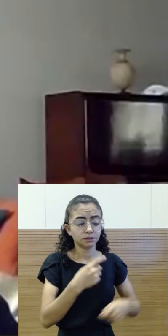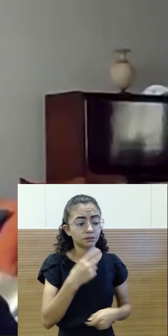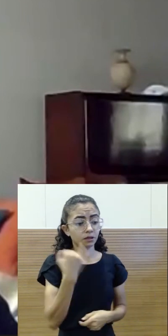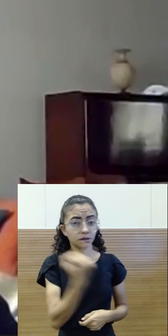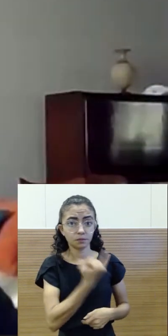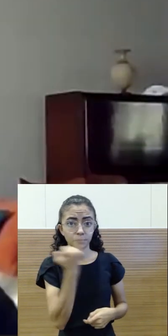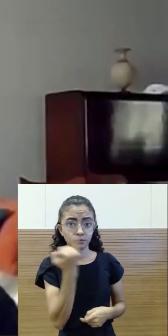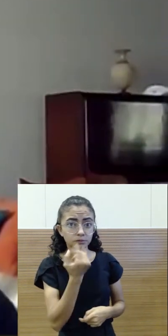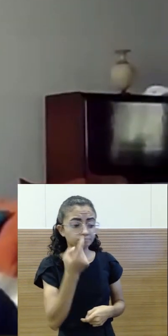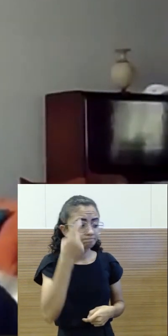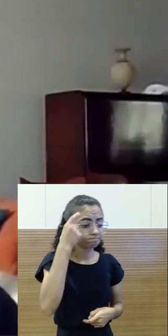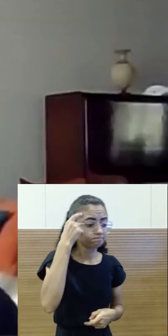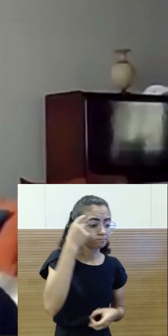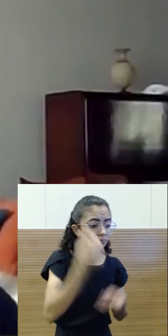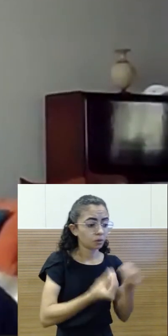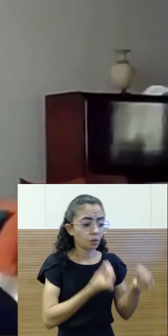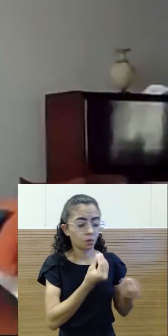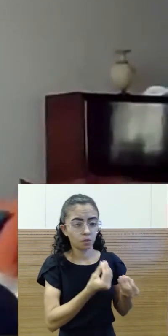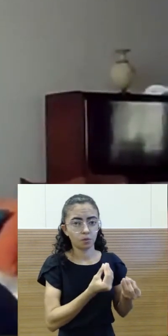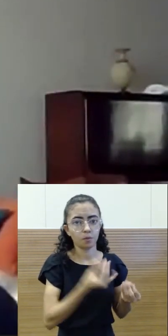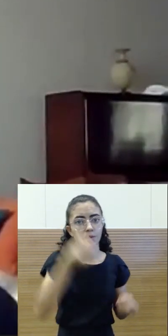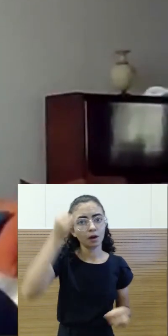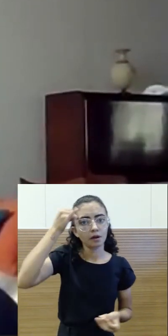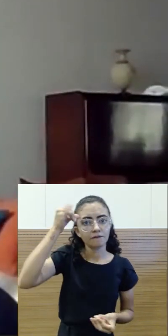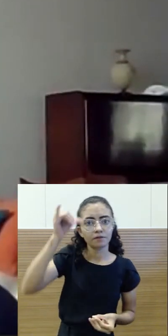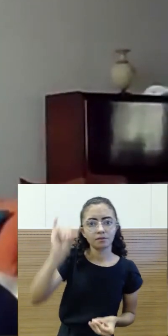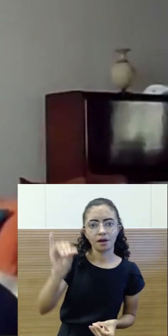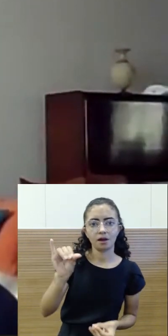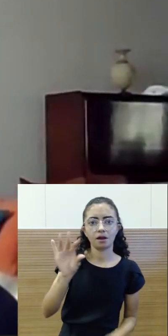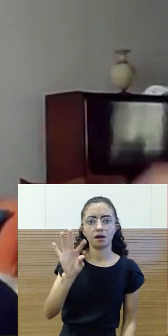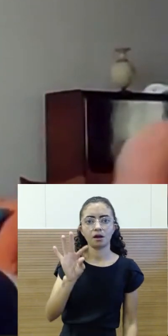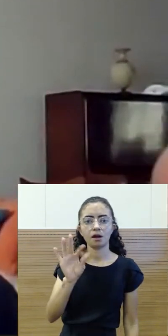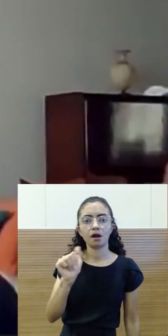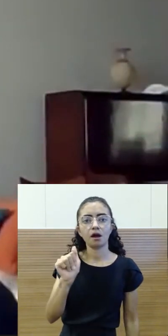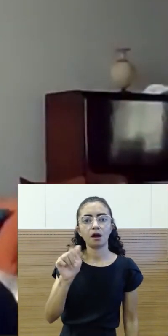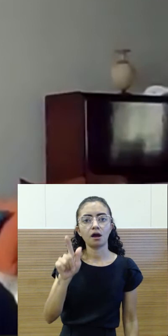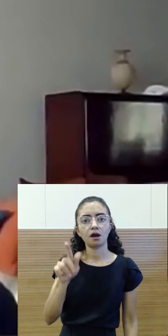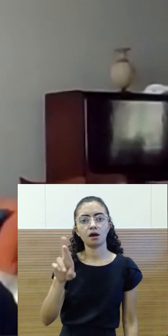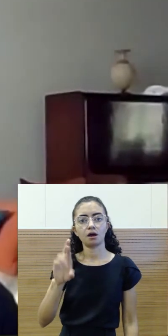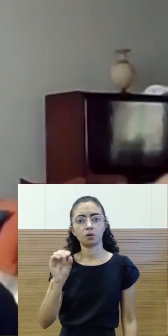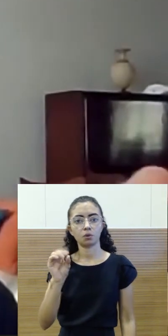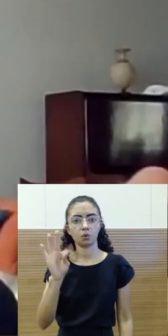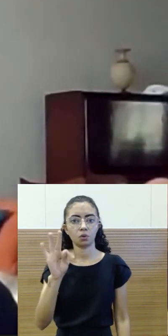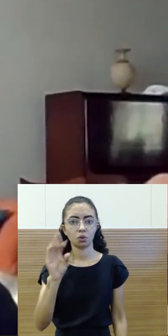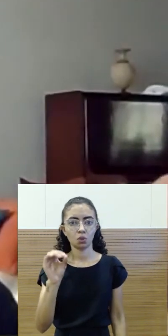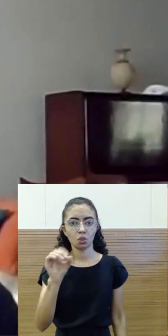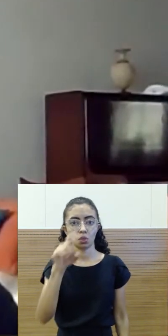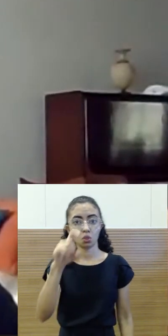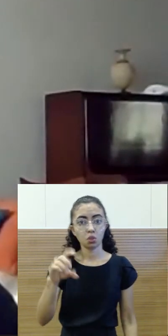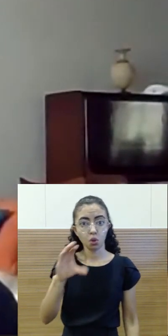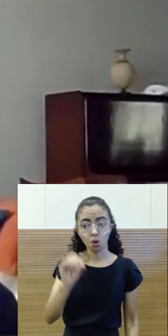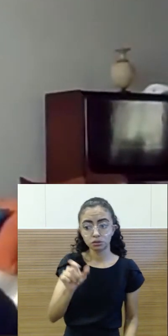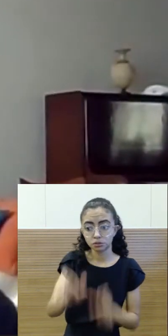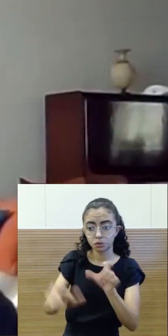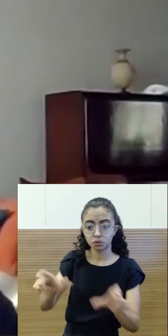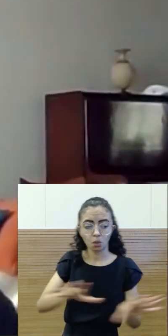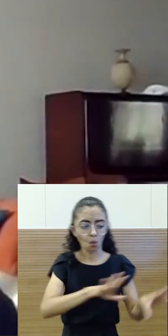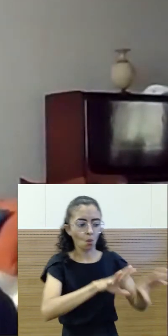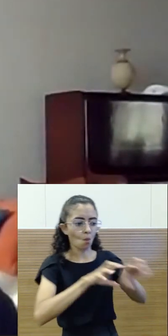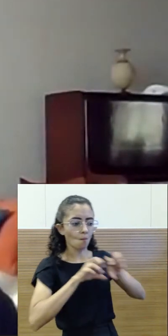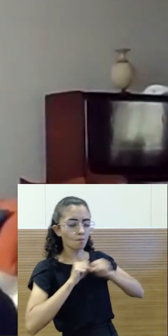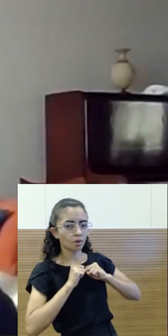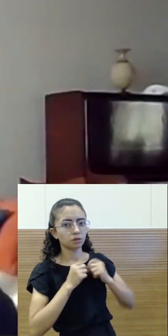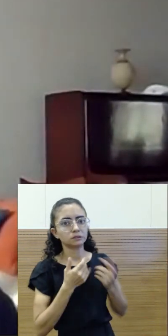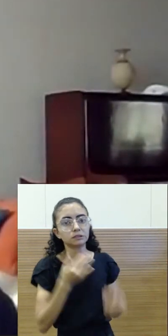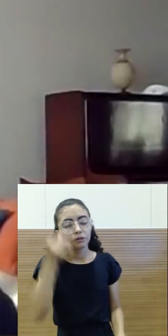production, well, to prevent us from consuming this xenobiotics. As I have mentioned, when I talked